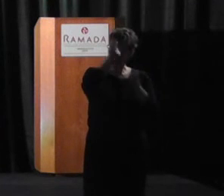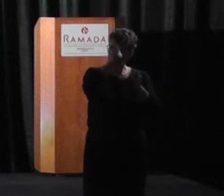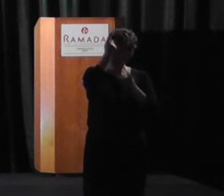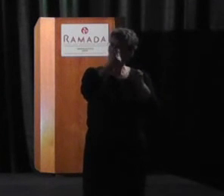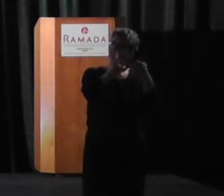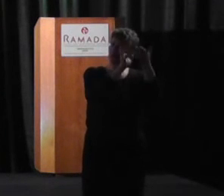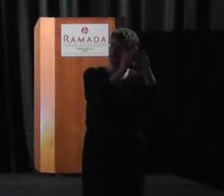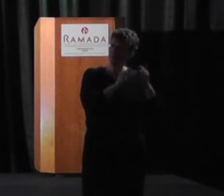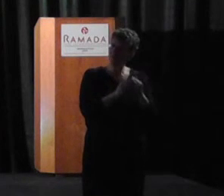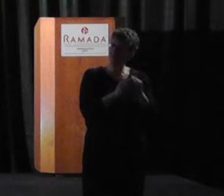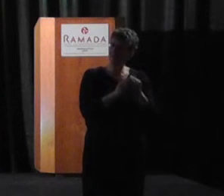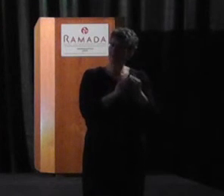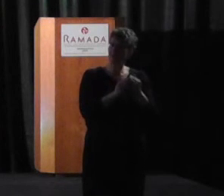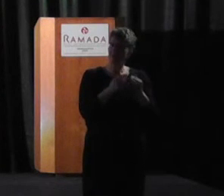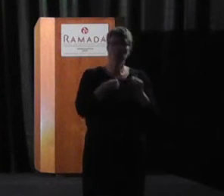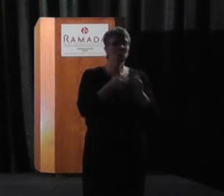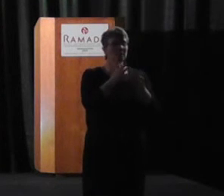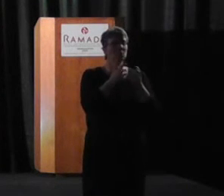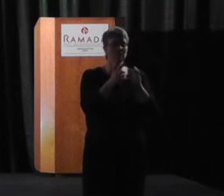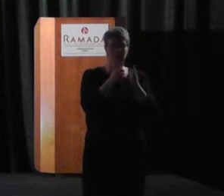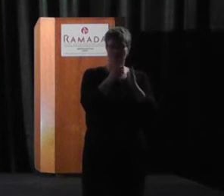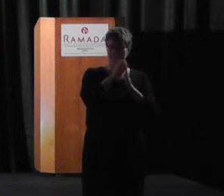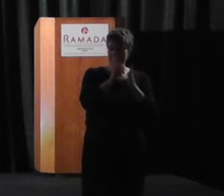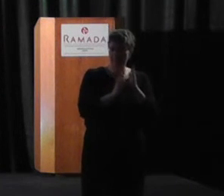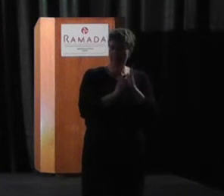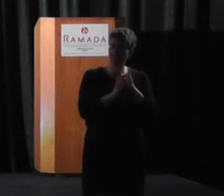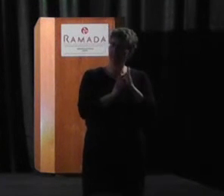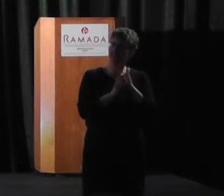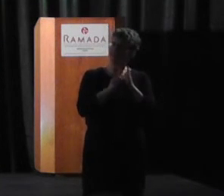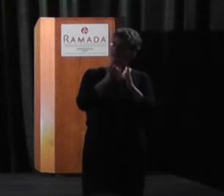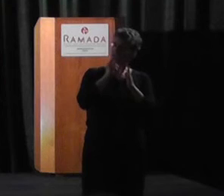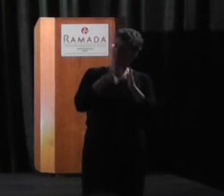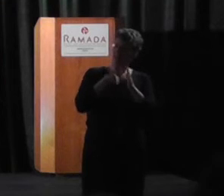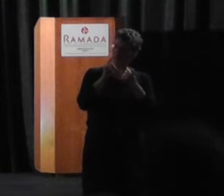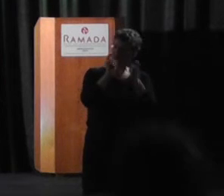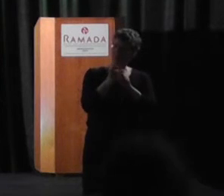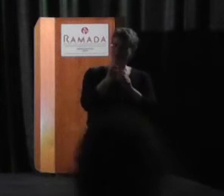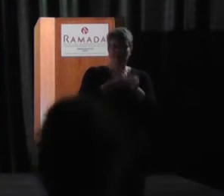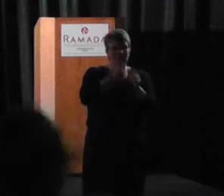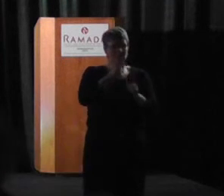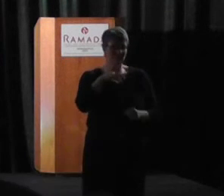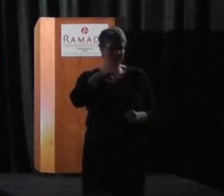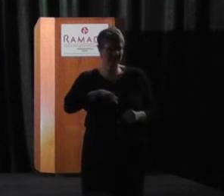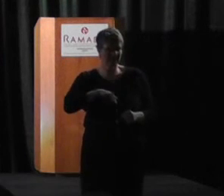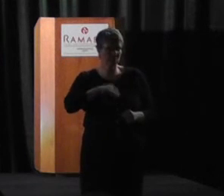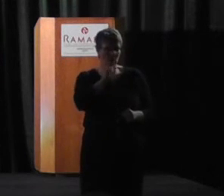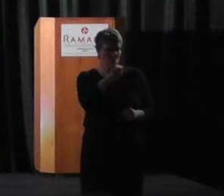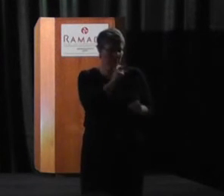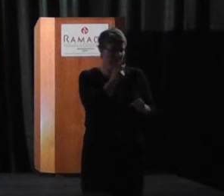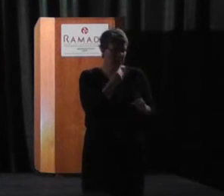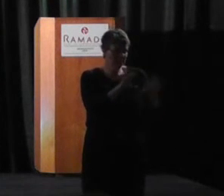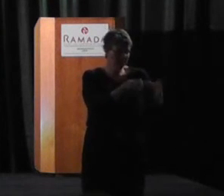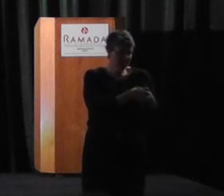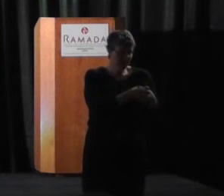when we strive to envision, design, and inspire change, we all stand to benefit, not only adding luxury, but the rush of